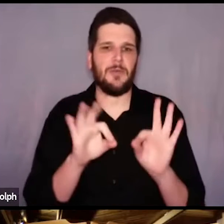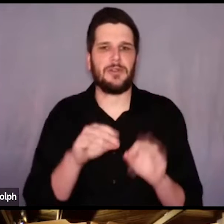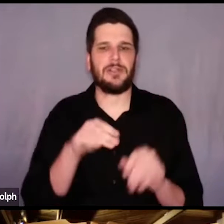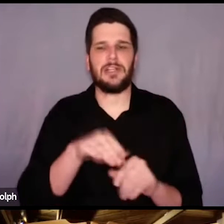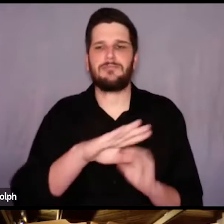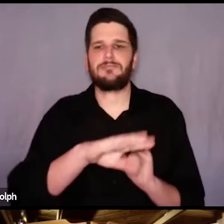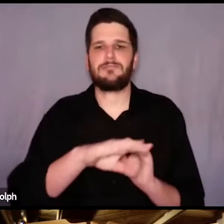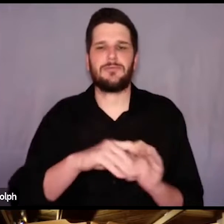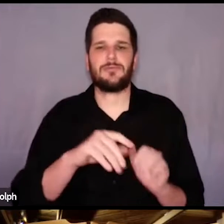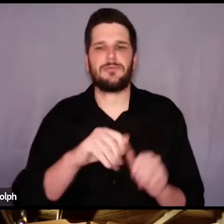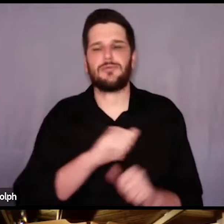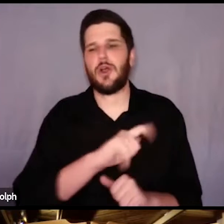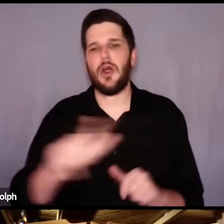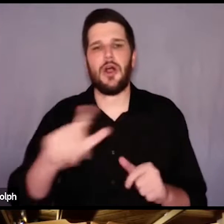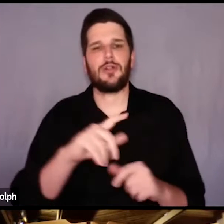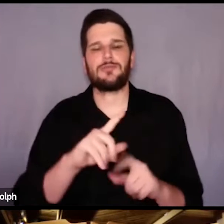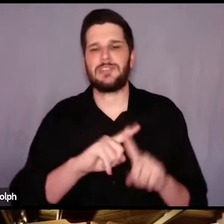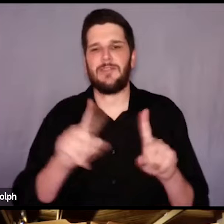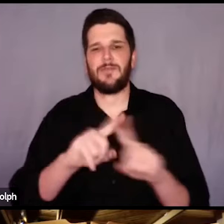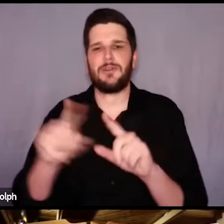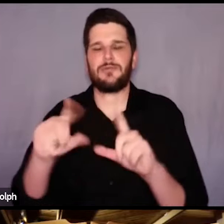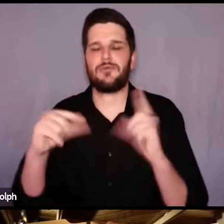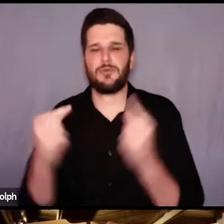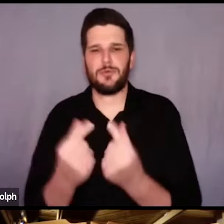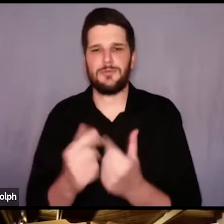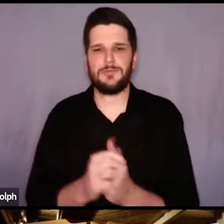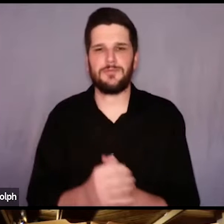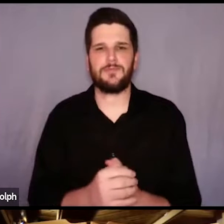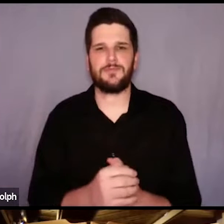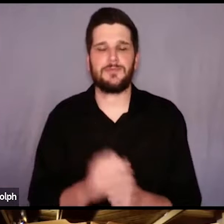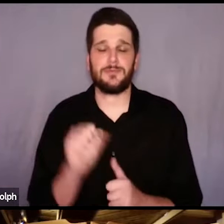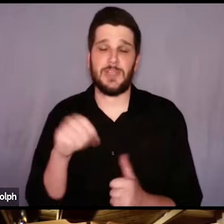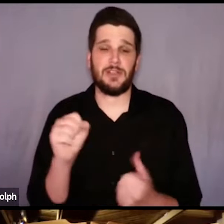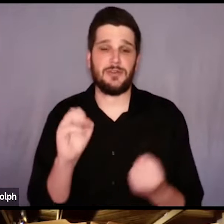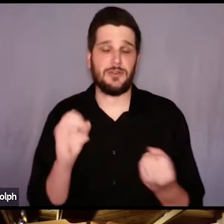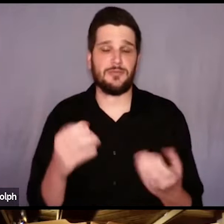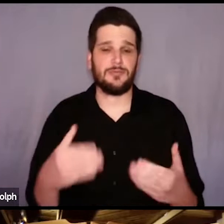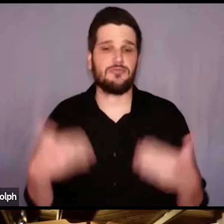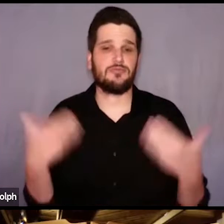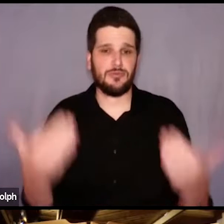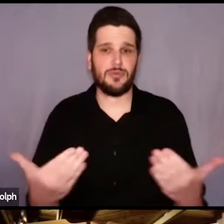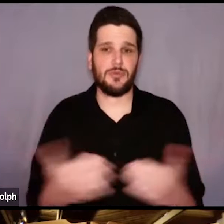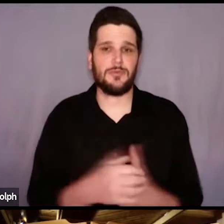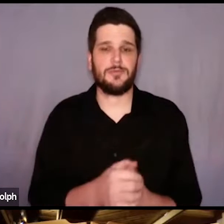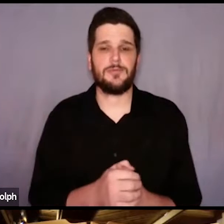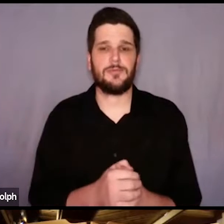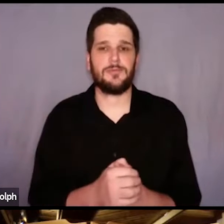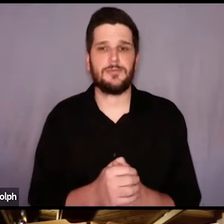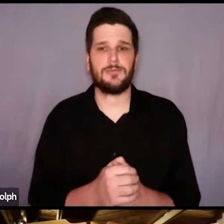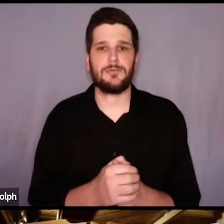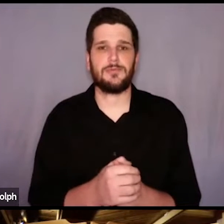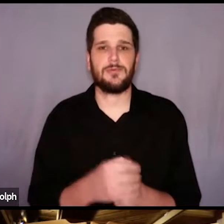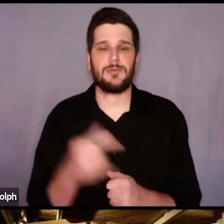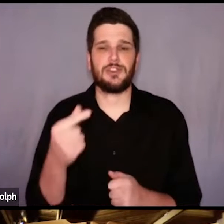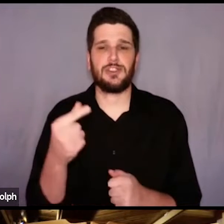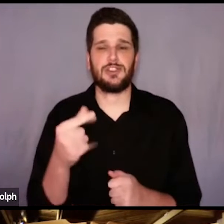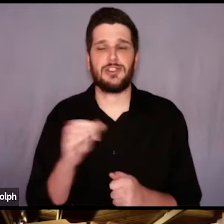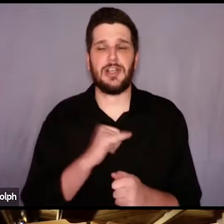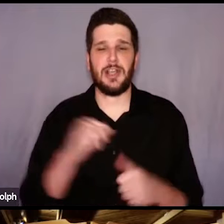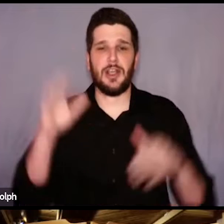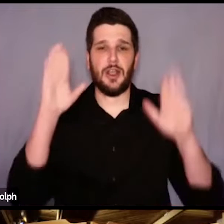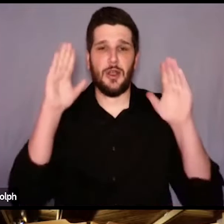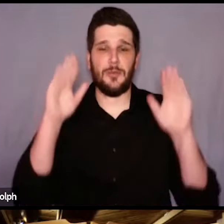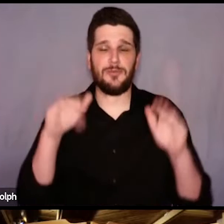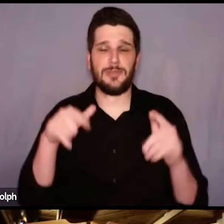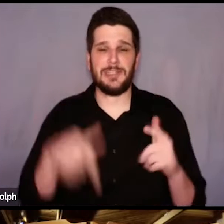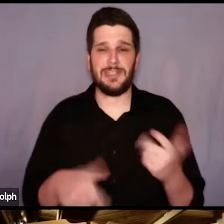circles. And yeah, so here we go. And G, I hope this